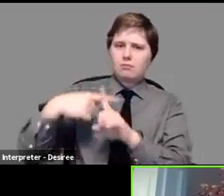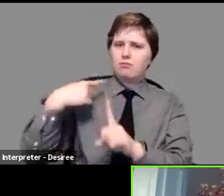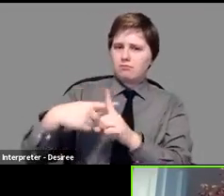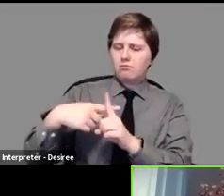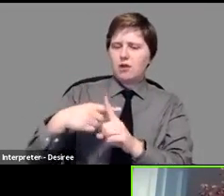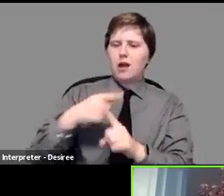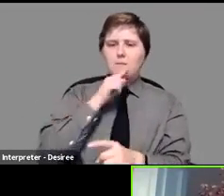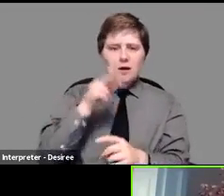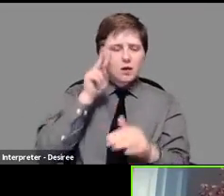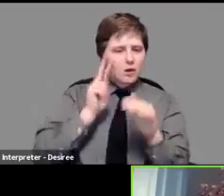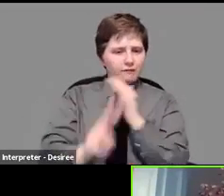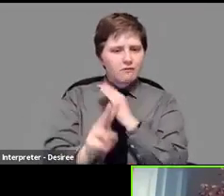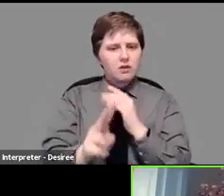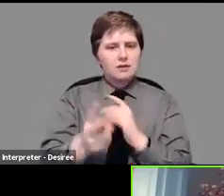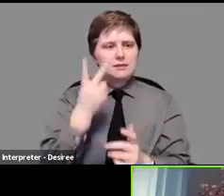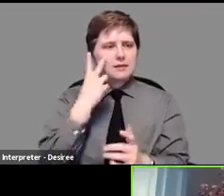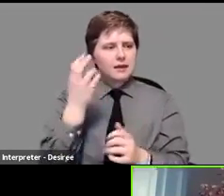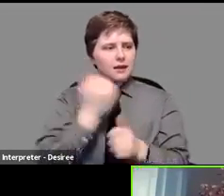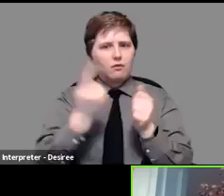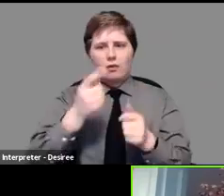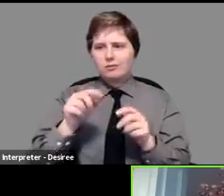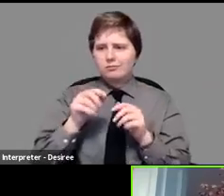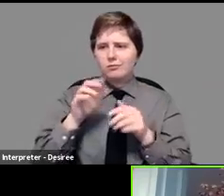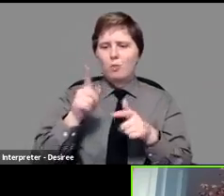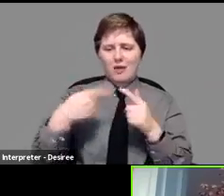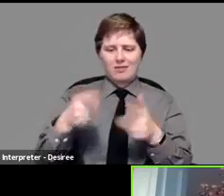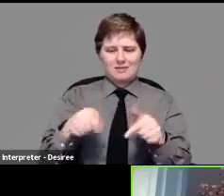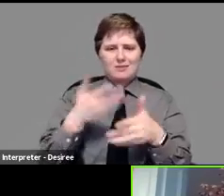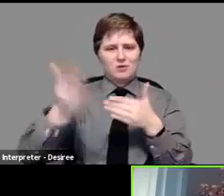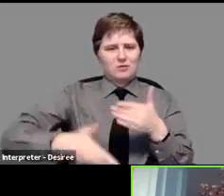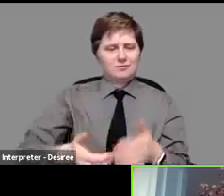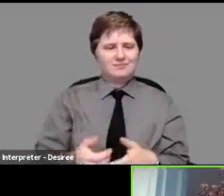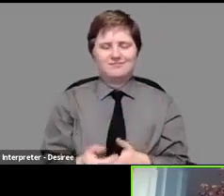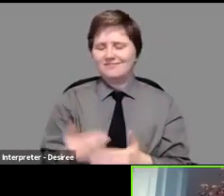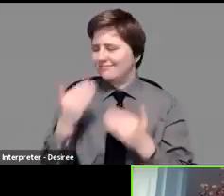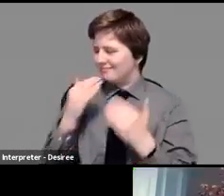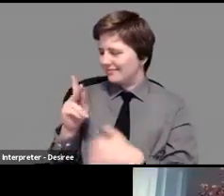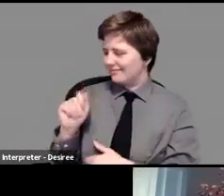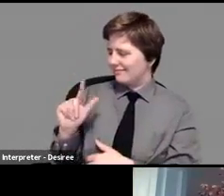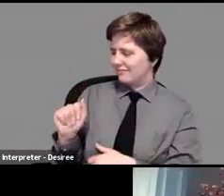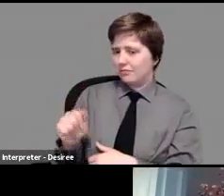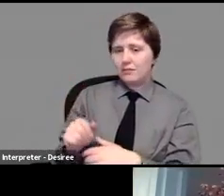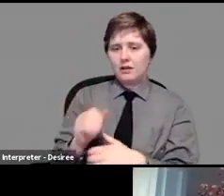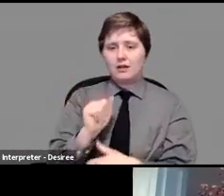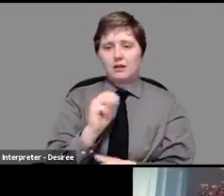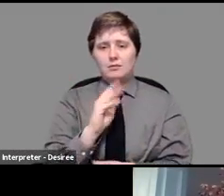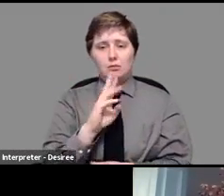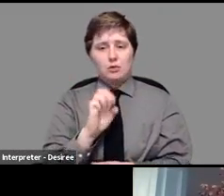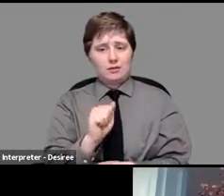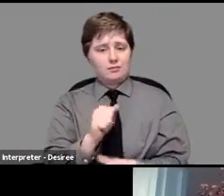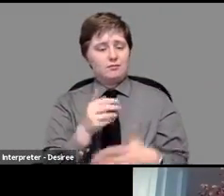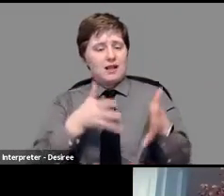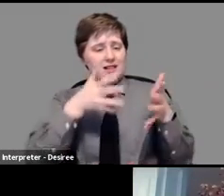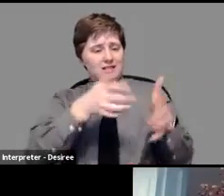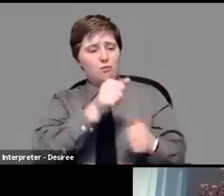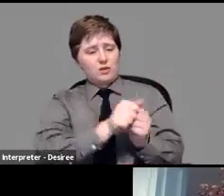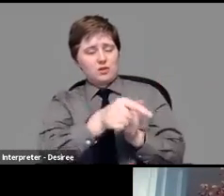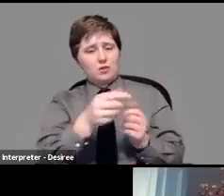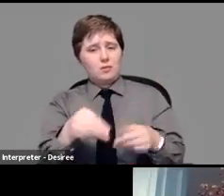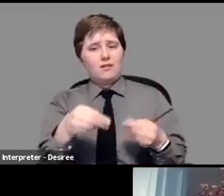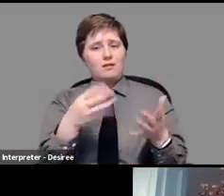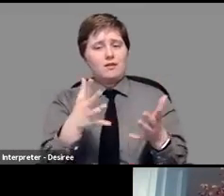really looking forward to seeing everyone on the other side. Thank you, Kala. And Bree, I'm going to leave it with you to provide